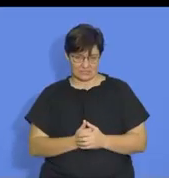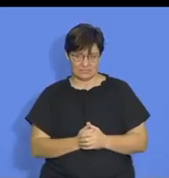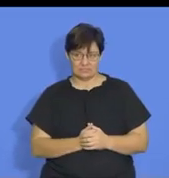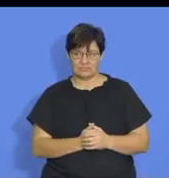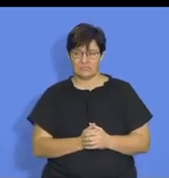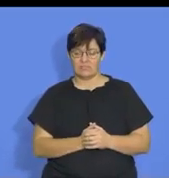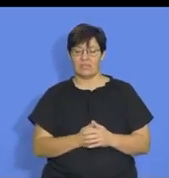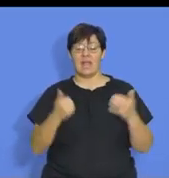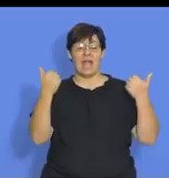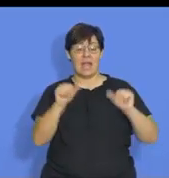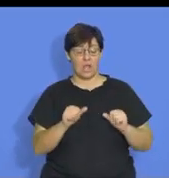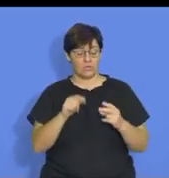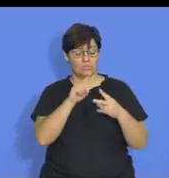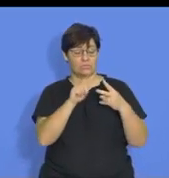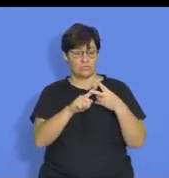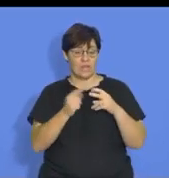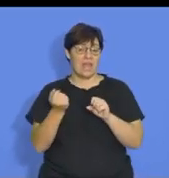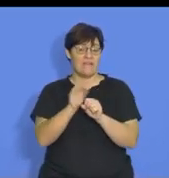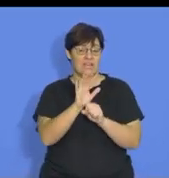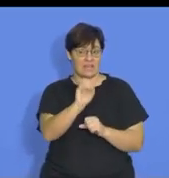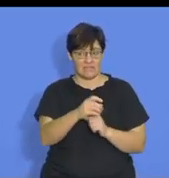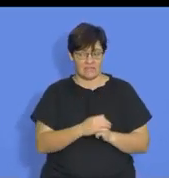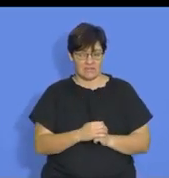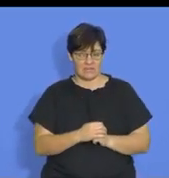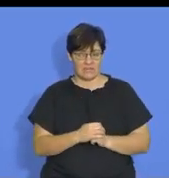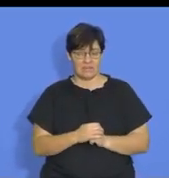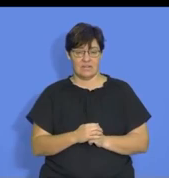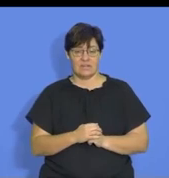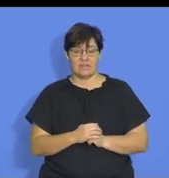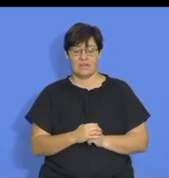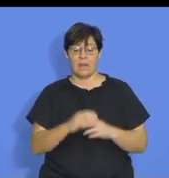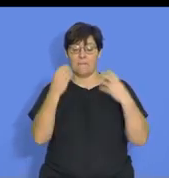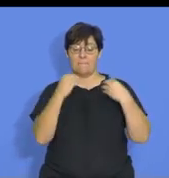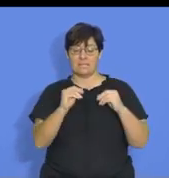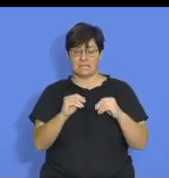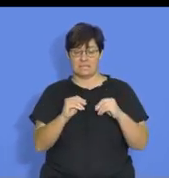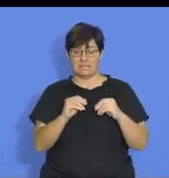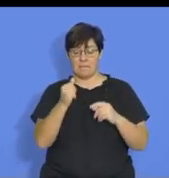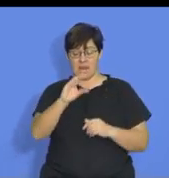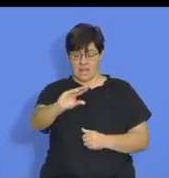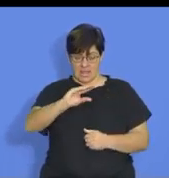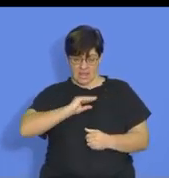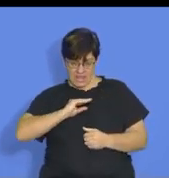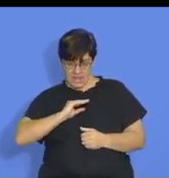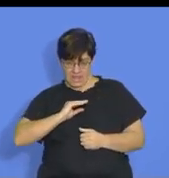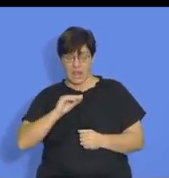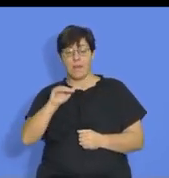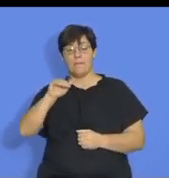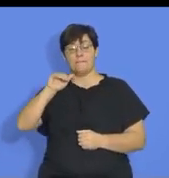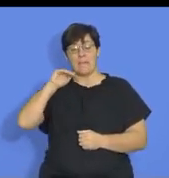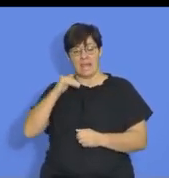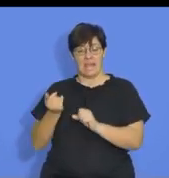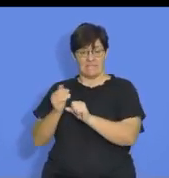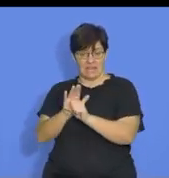So my two accounts affected. The business is receiving money, so obviously bank